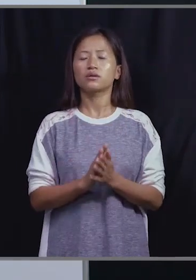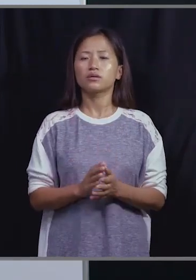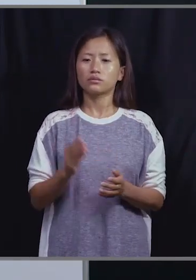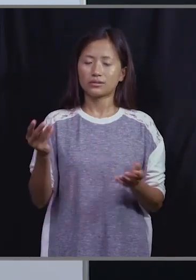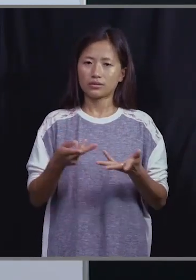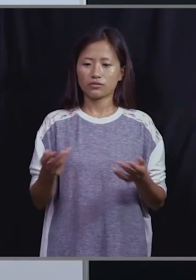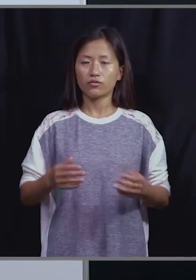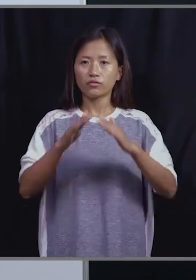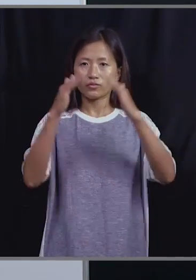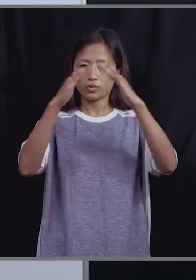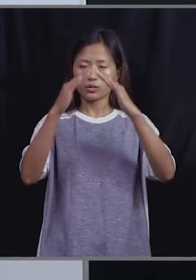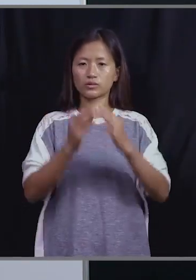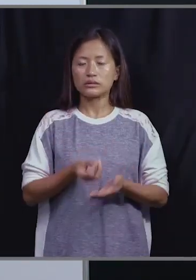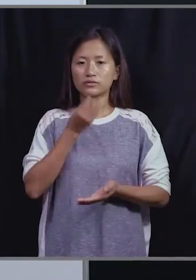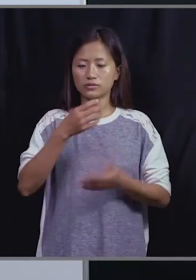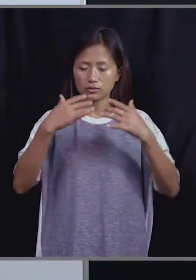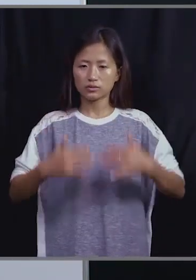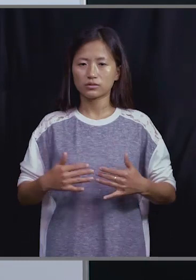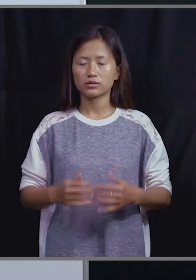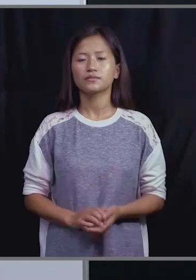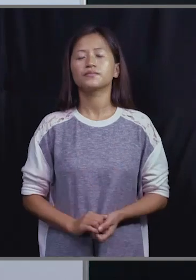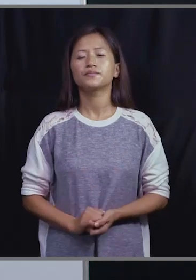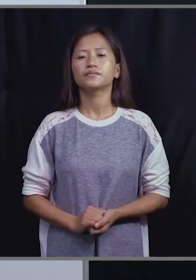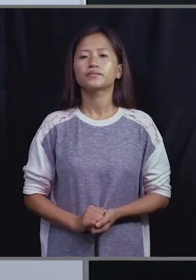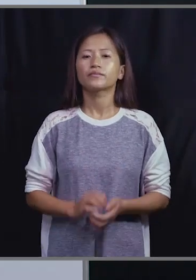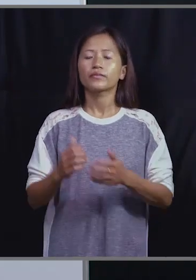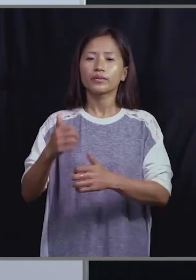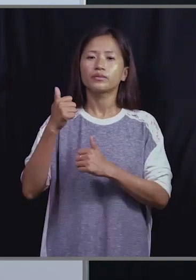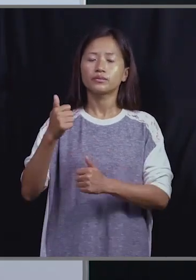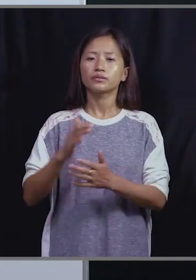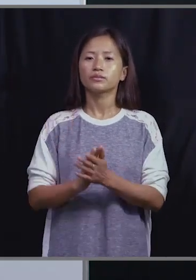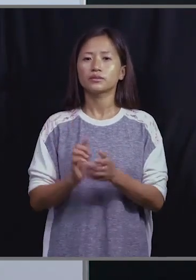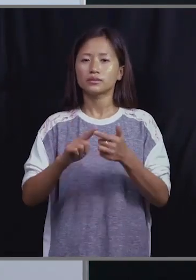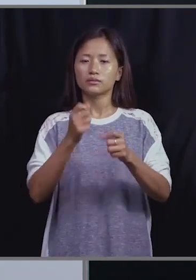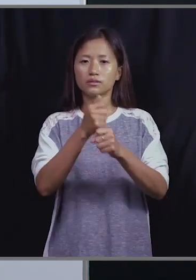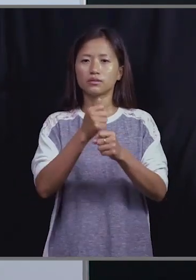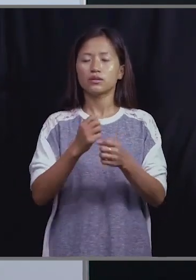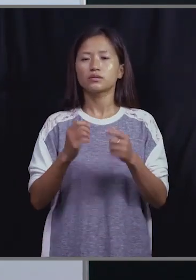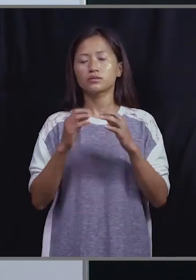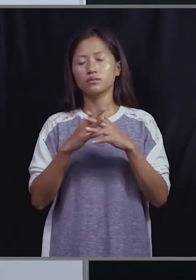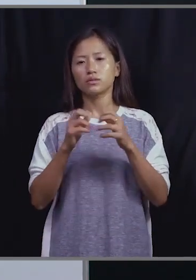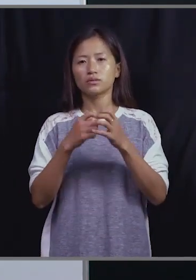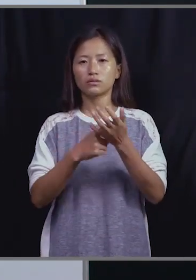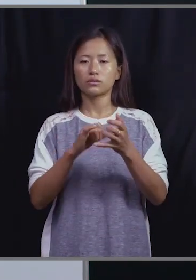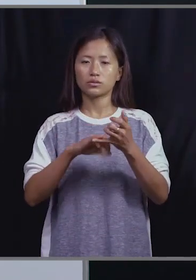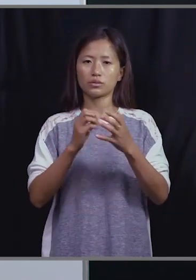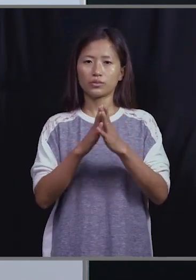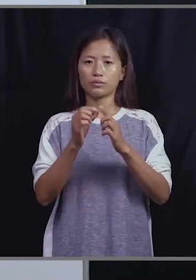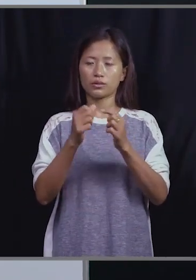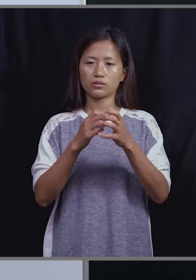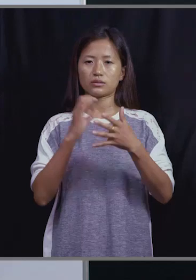and shelter. Okay, we see this in militarism. We can give the example of the Warsaw Pact, right? And that was developed